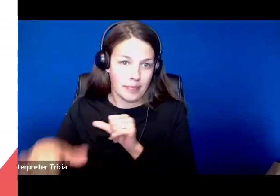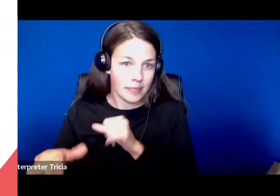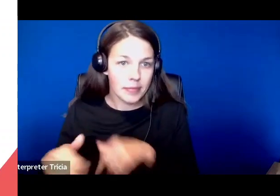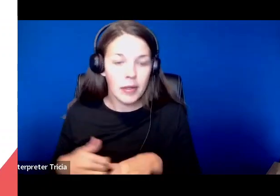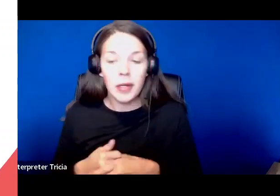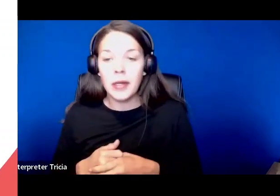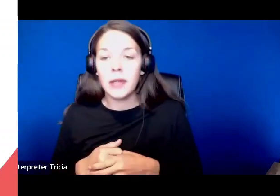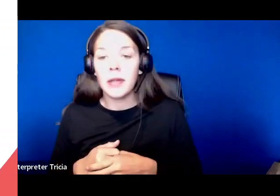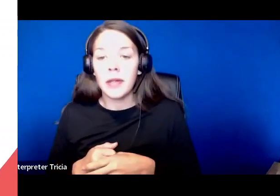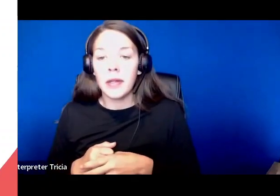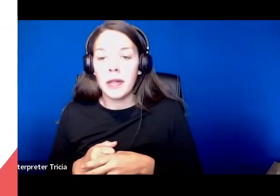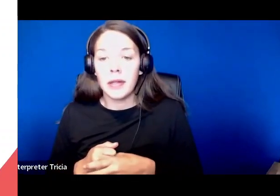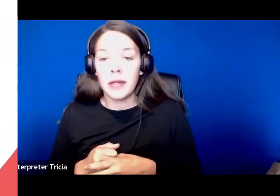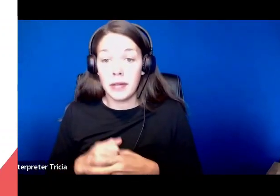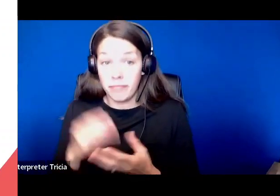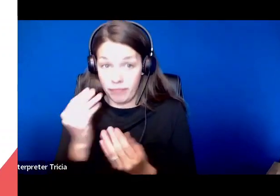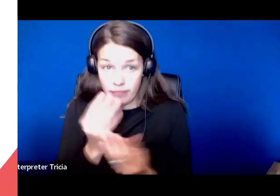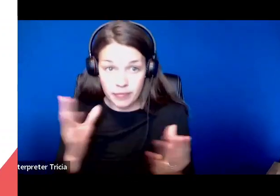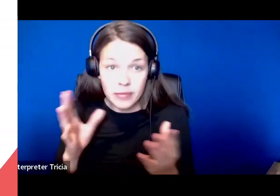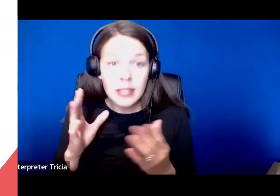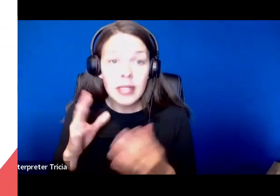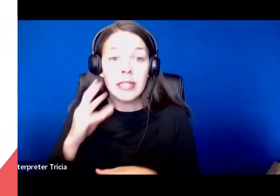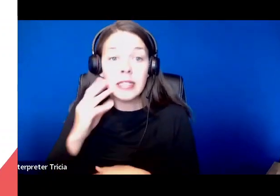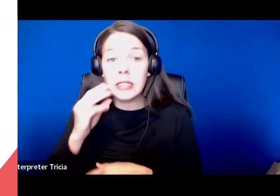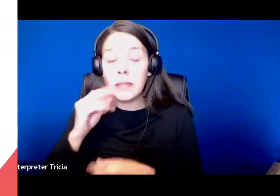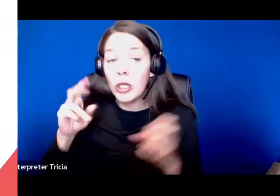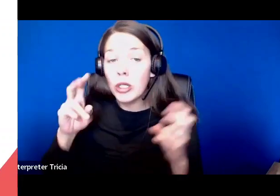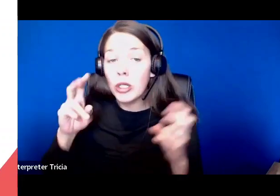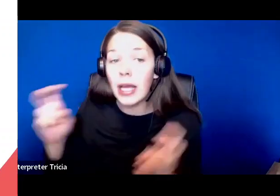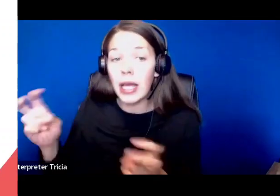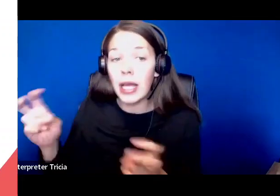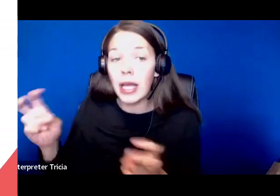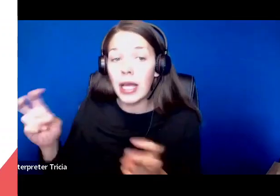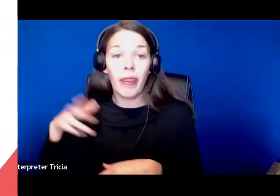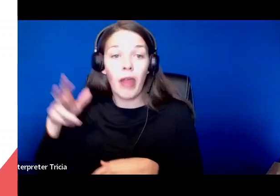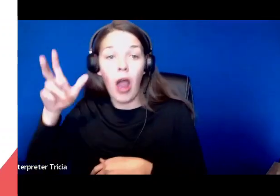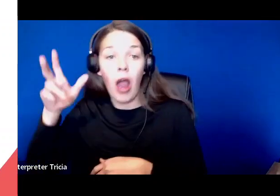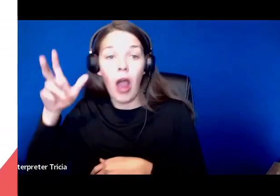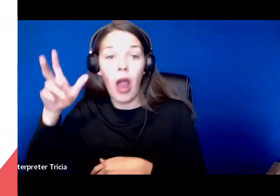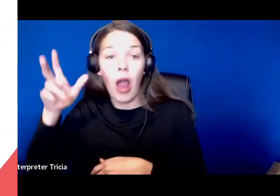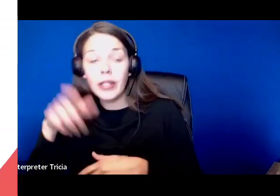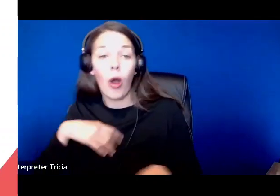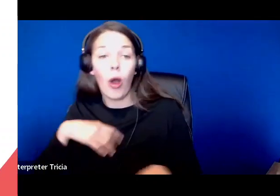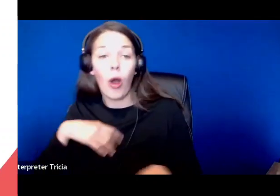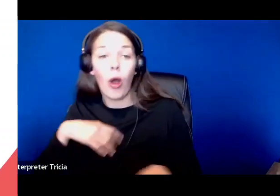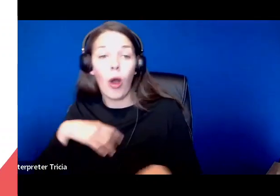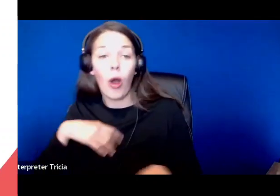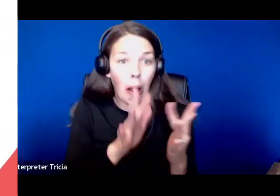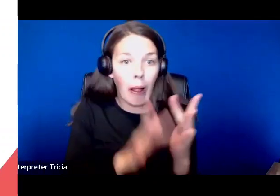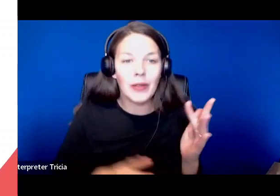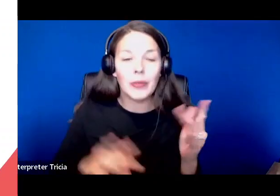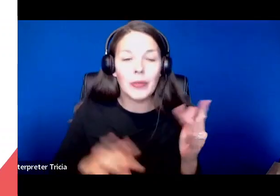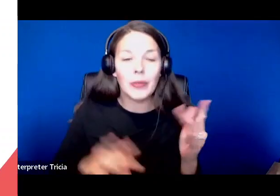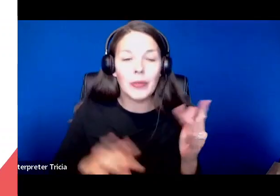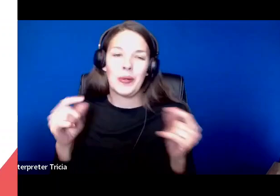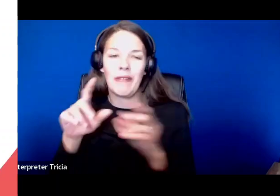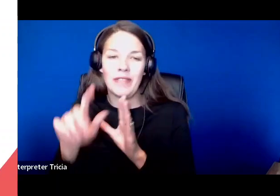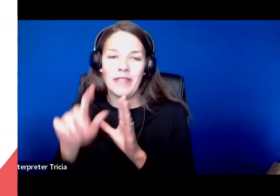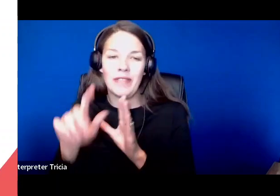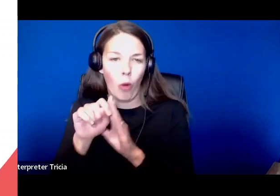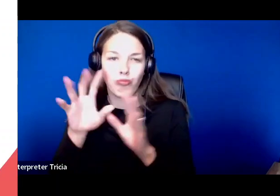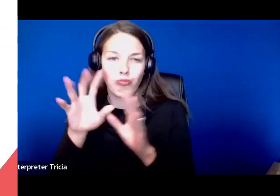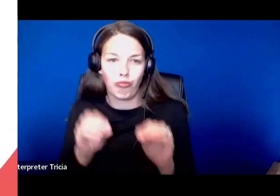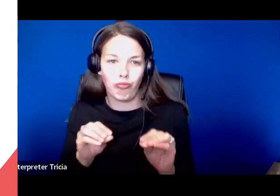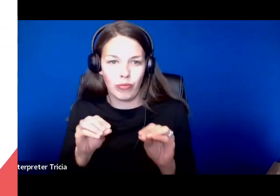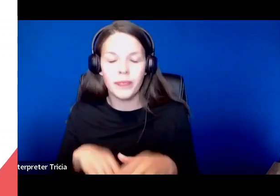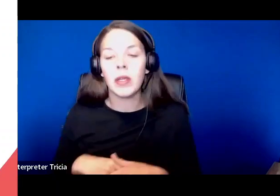you do experience any issues with bandwidth or audio quality, it often helps to disable your camera. If you'd like, you can enter